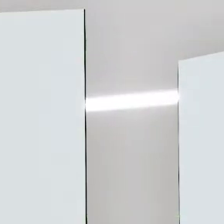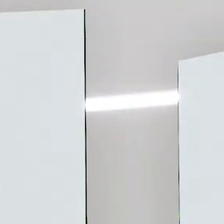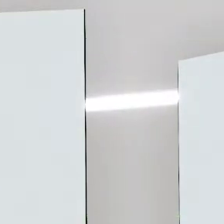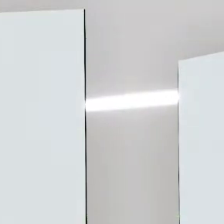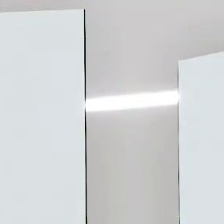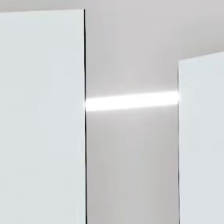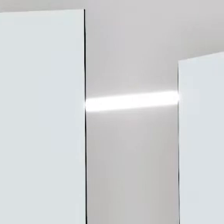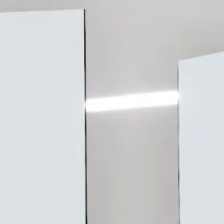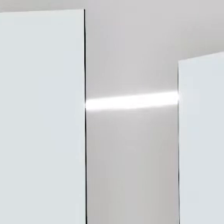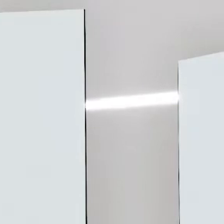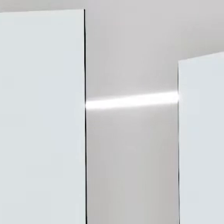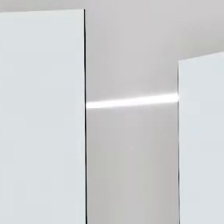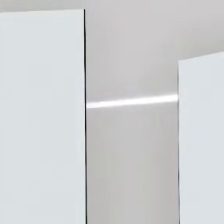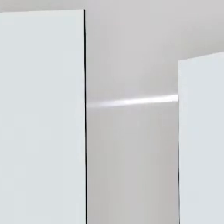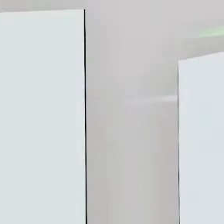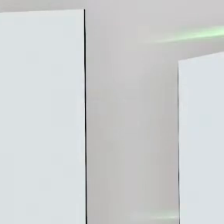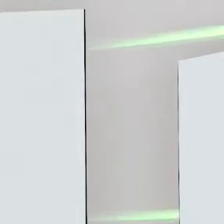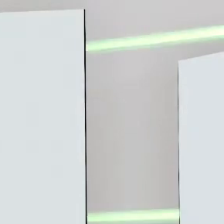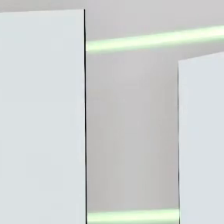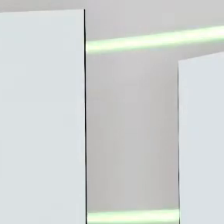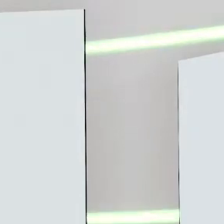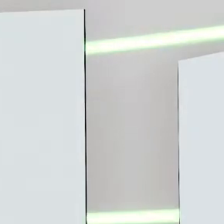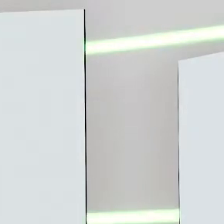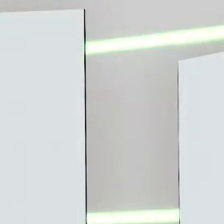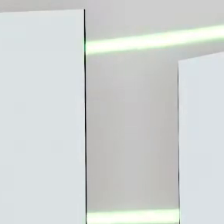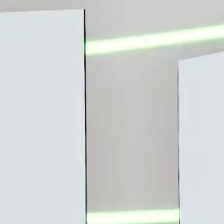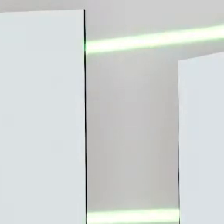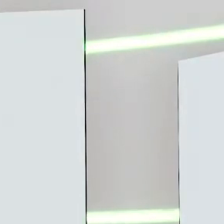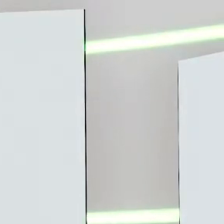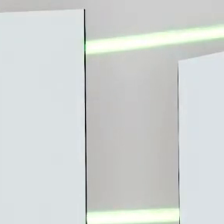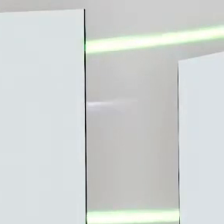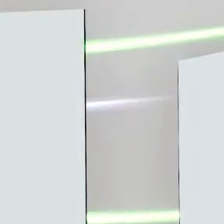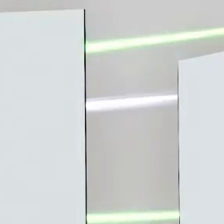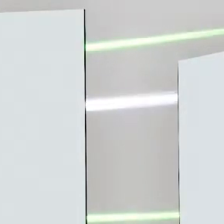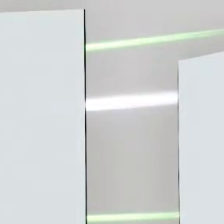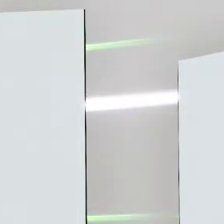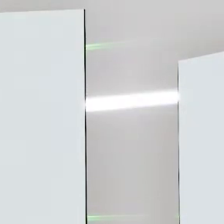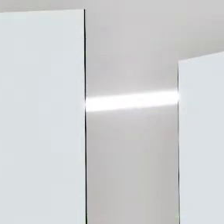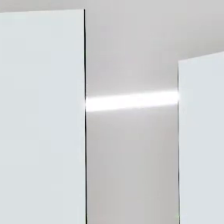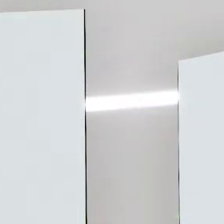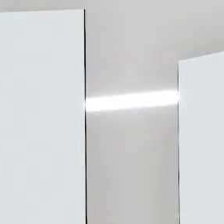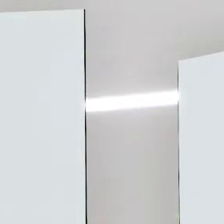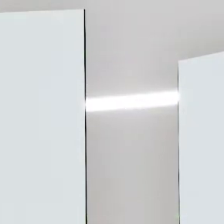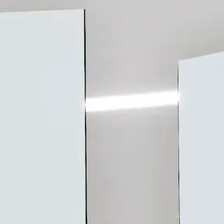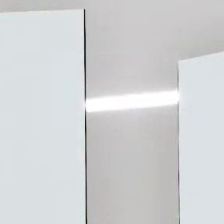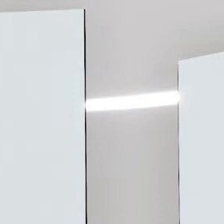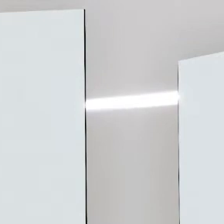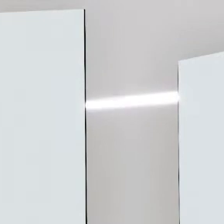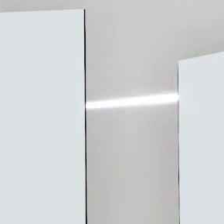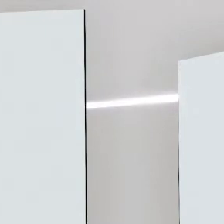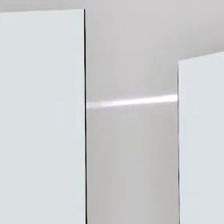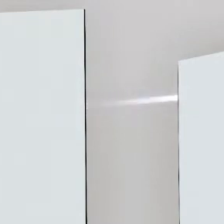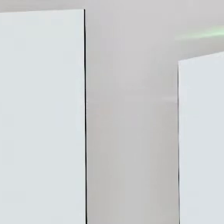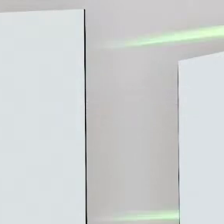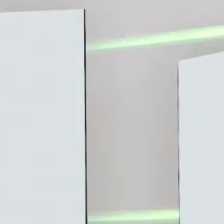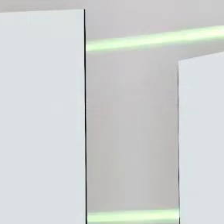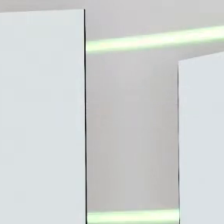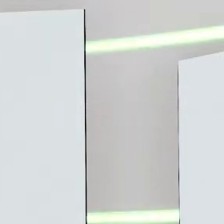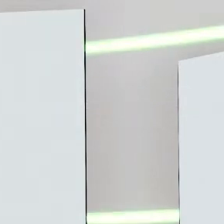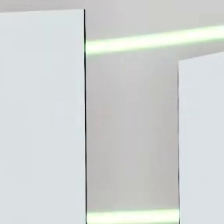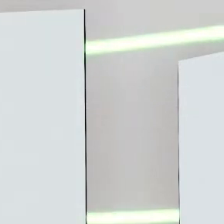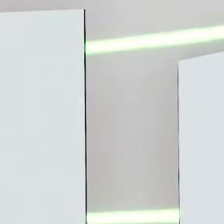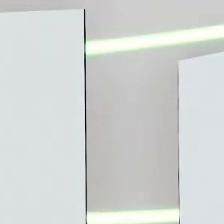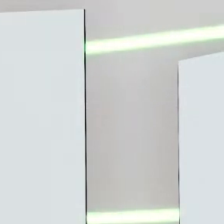are needed and supported by local stakeholders. So it's all about replicating what